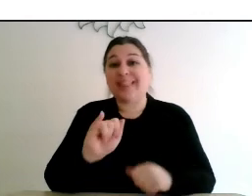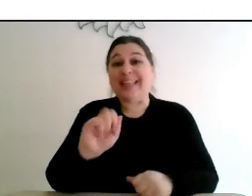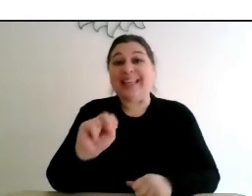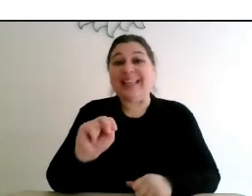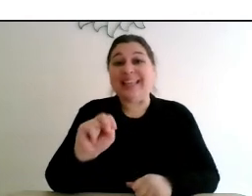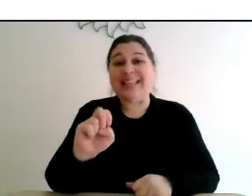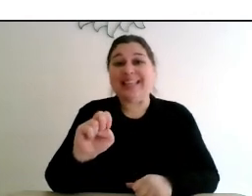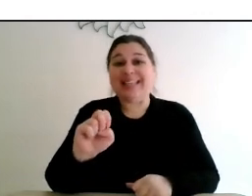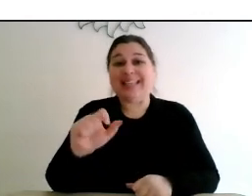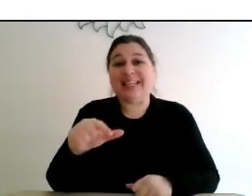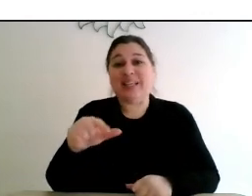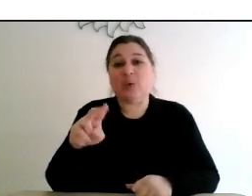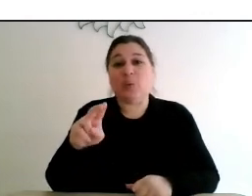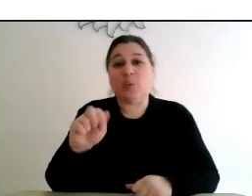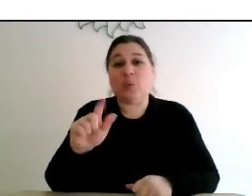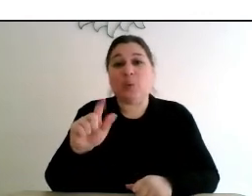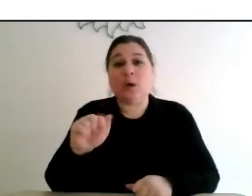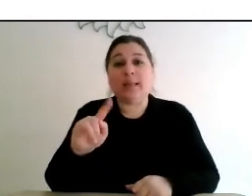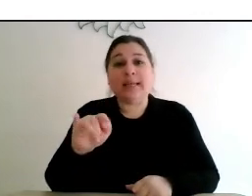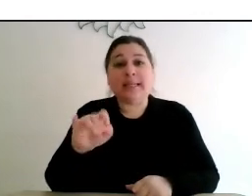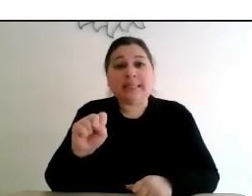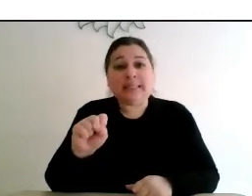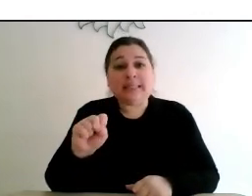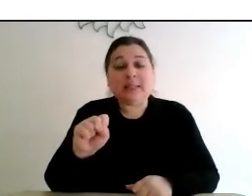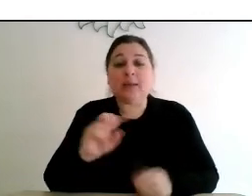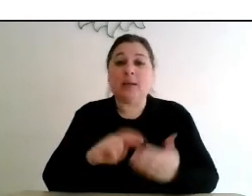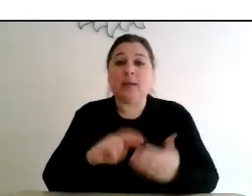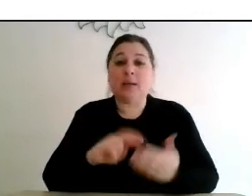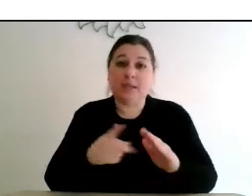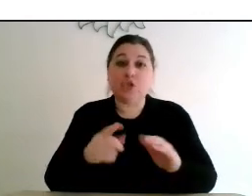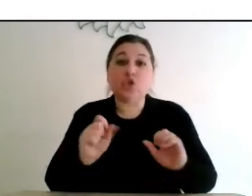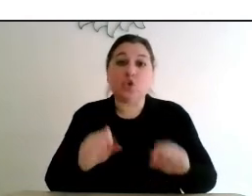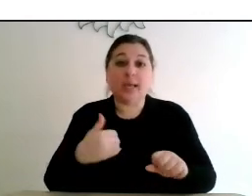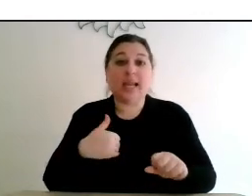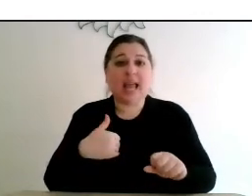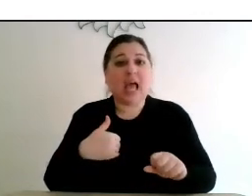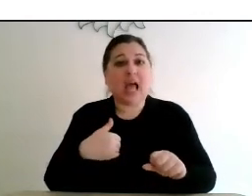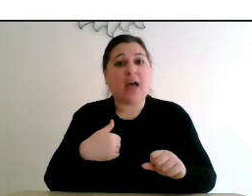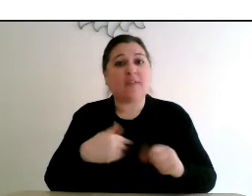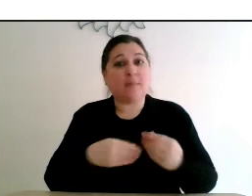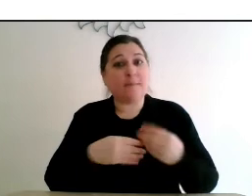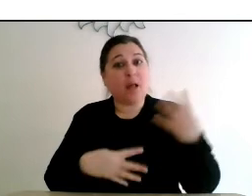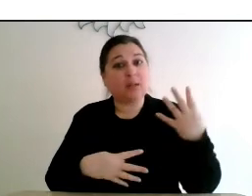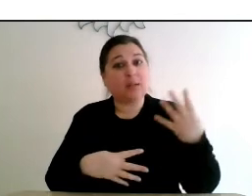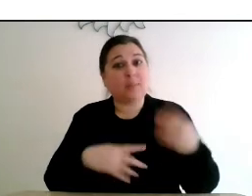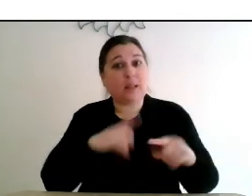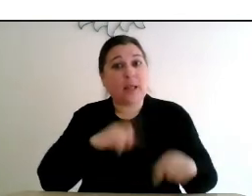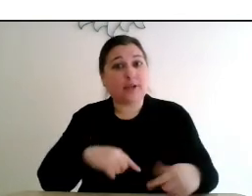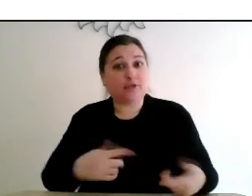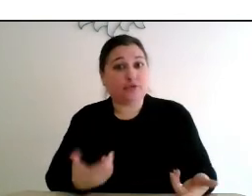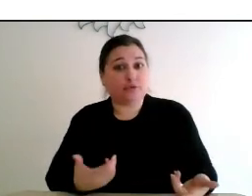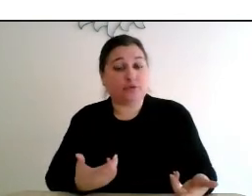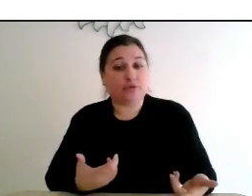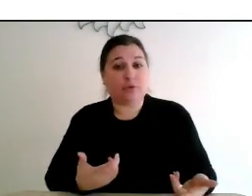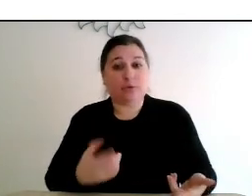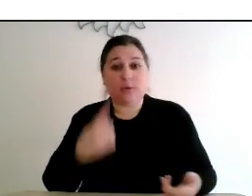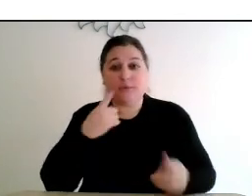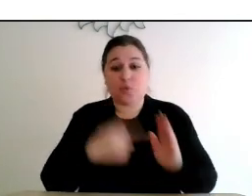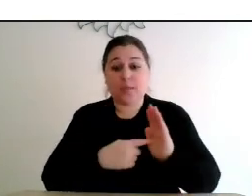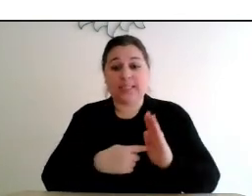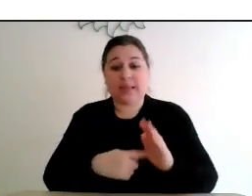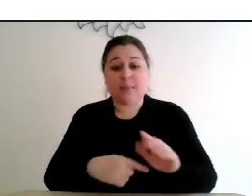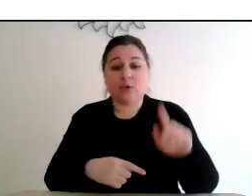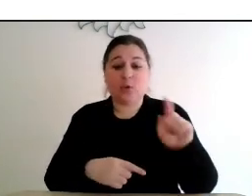inequality symbols represent more than one answer. So if I have x is less than 4, all answers that are less